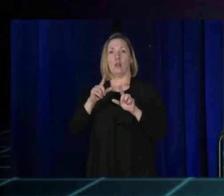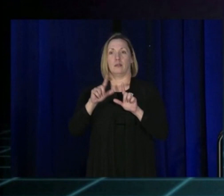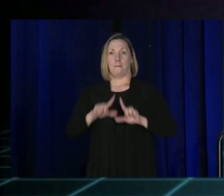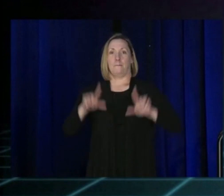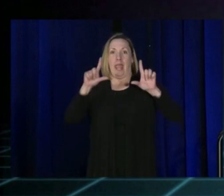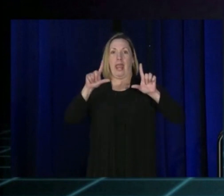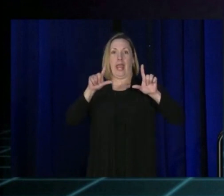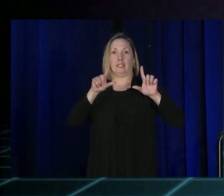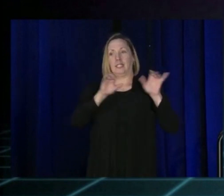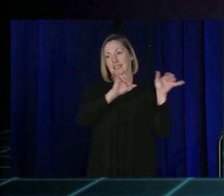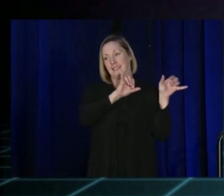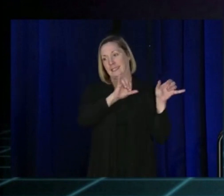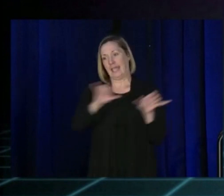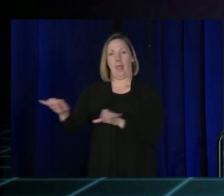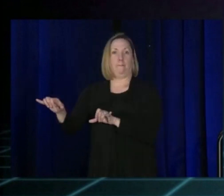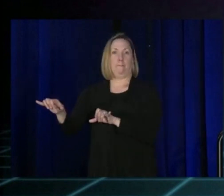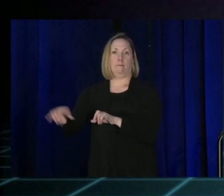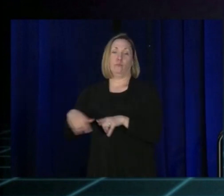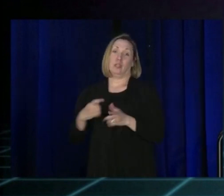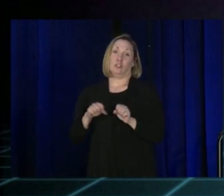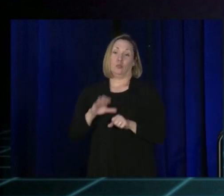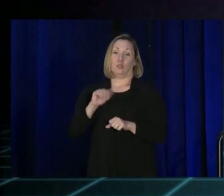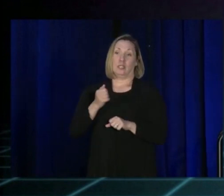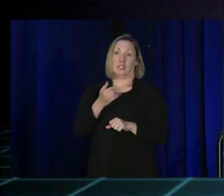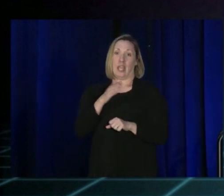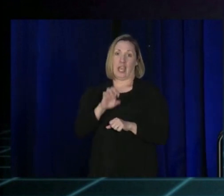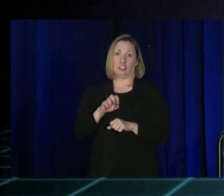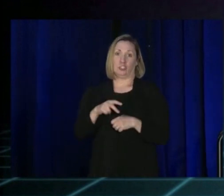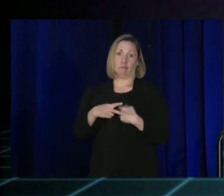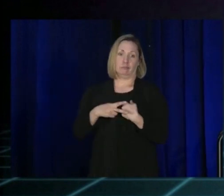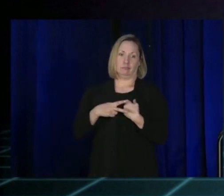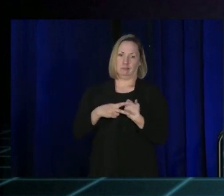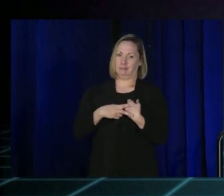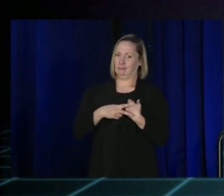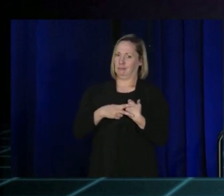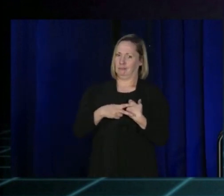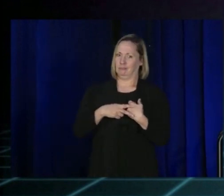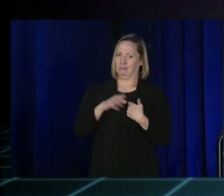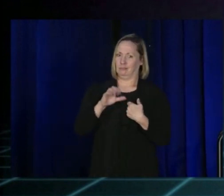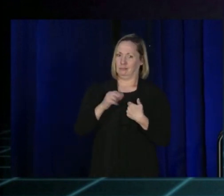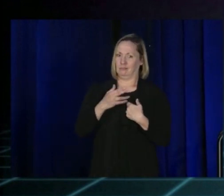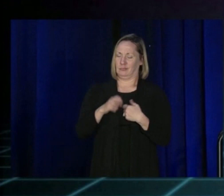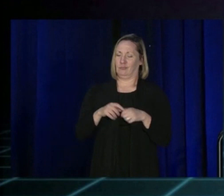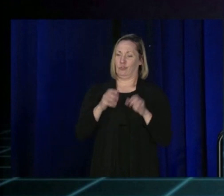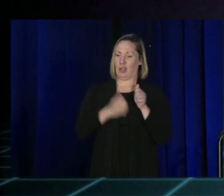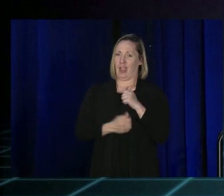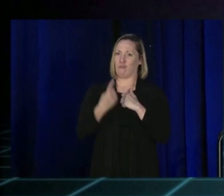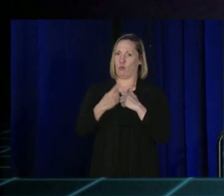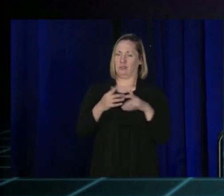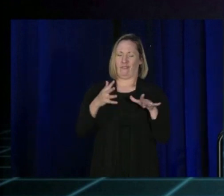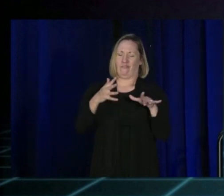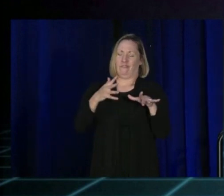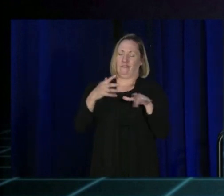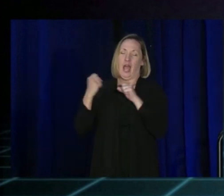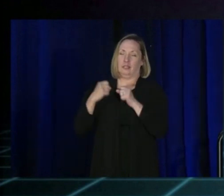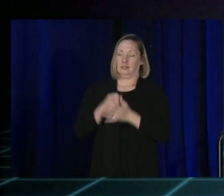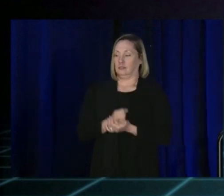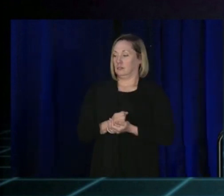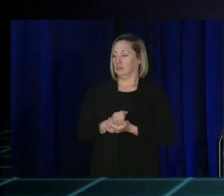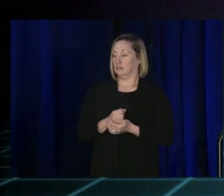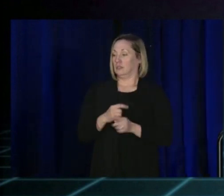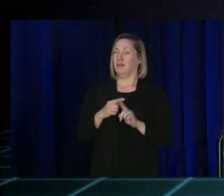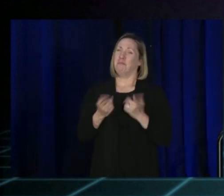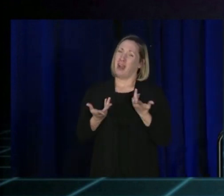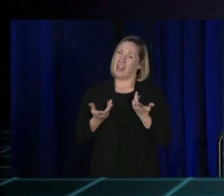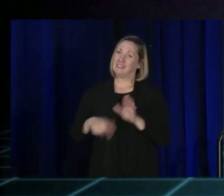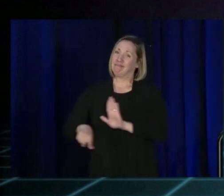world, right, then you can cache it for everybody in the world, and it's super, super fast there. But the disadvantage